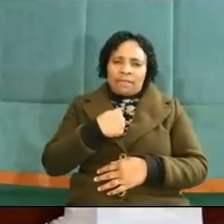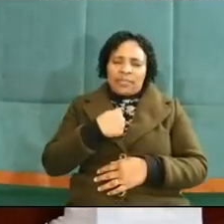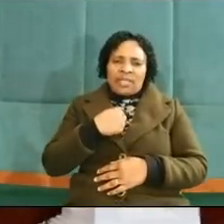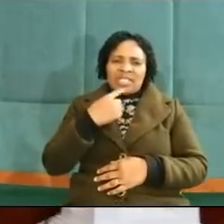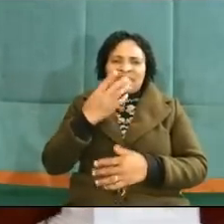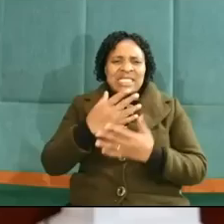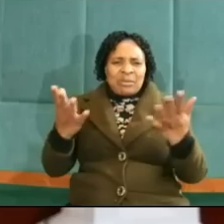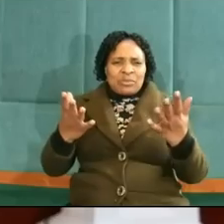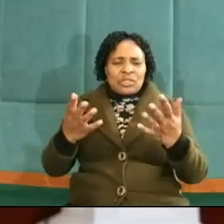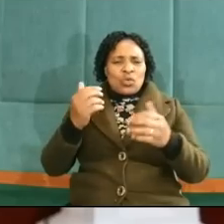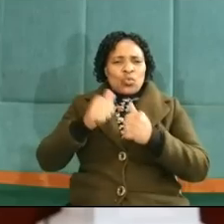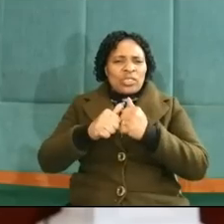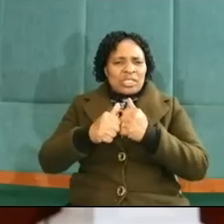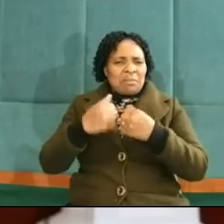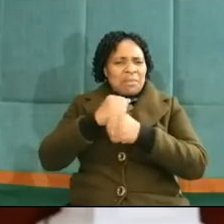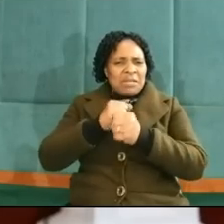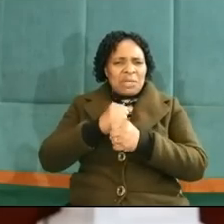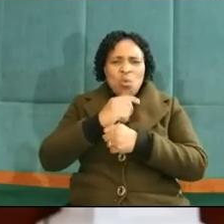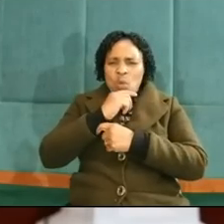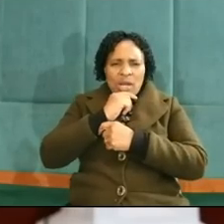said something that struck me.